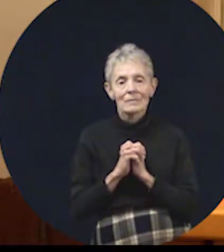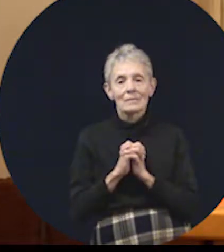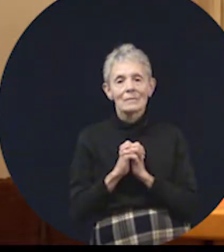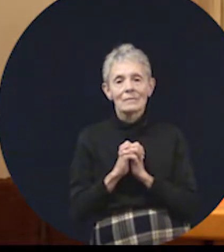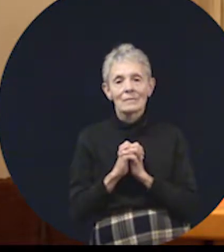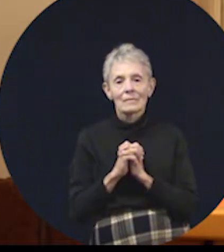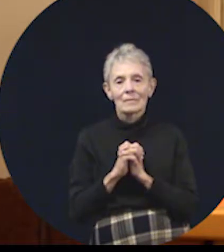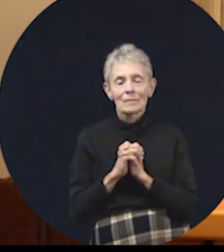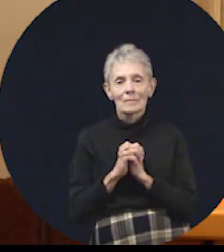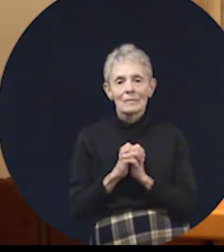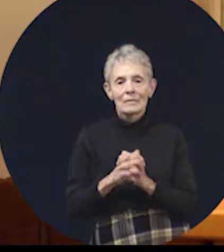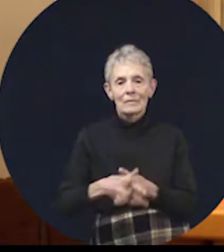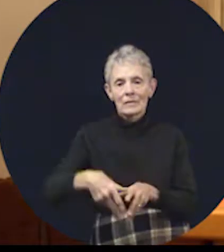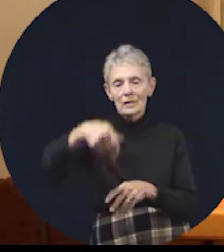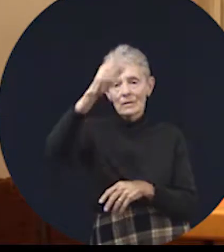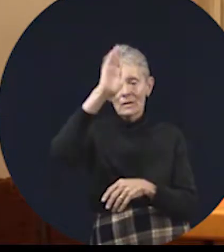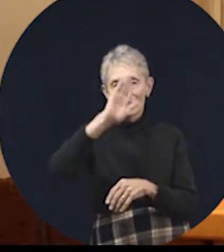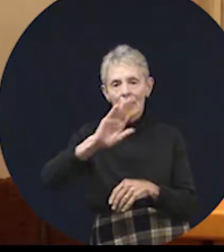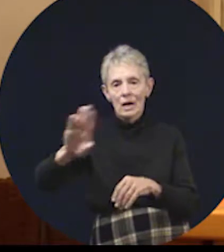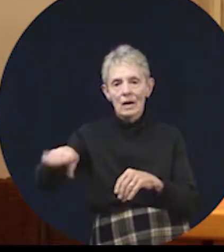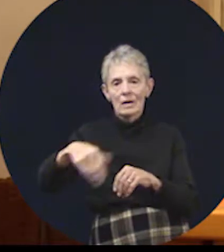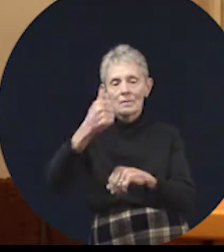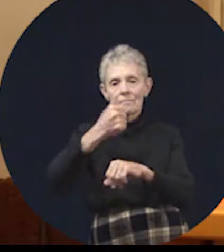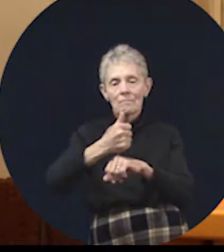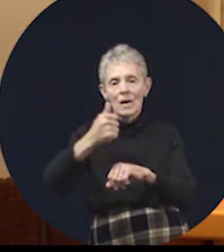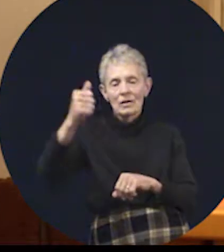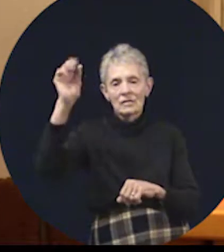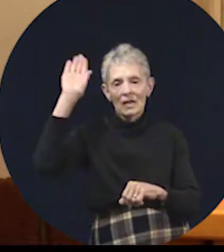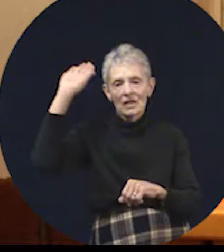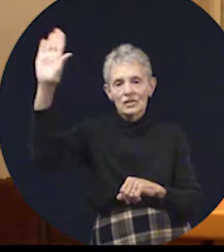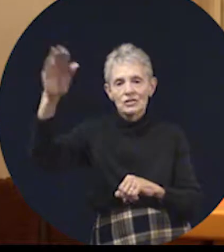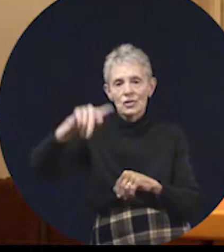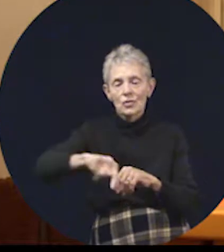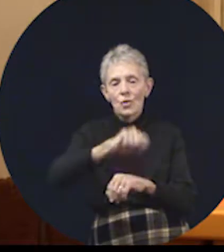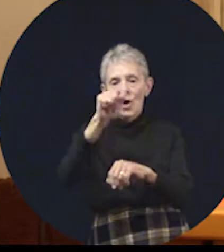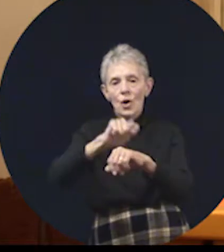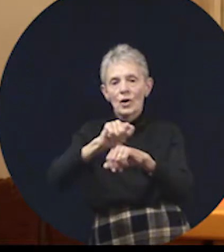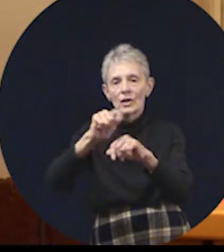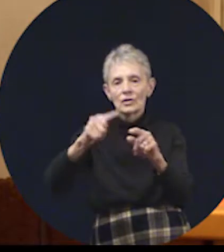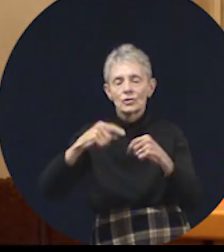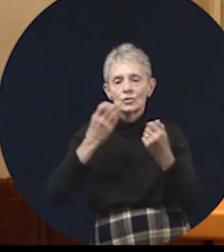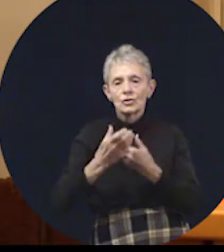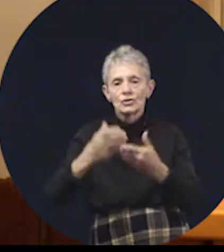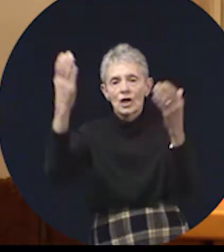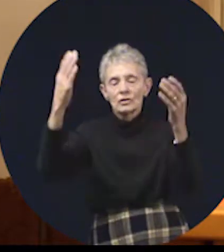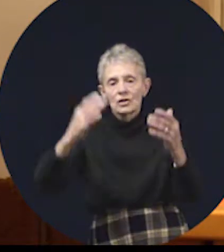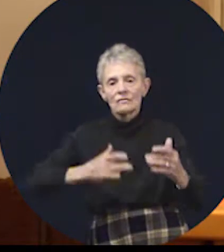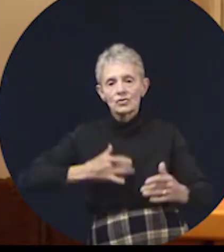God mounts his throne to shouts of joy.